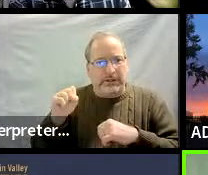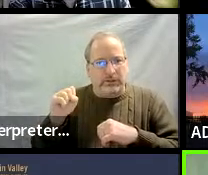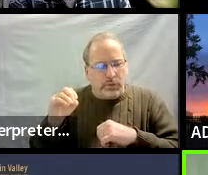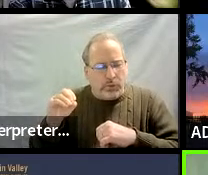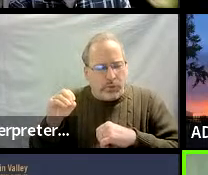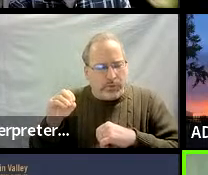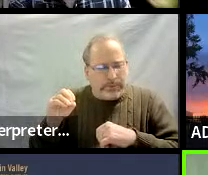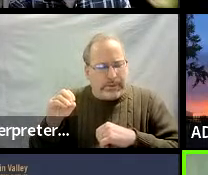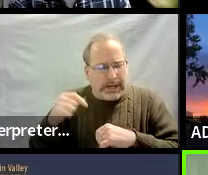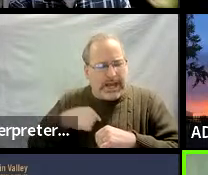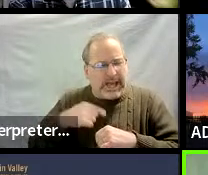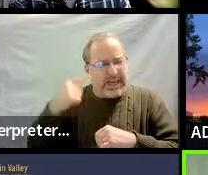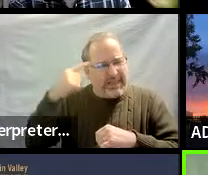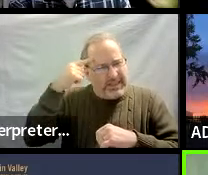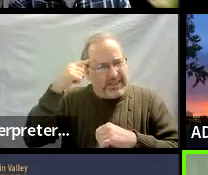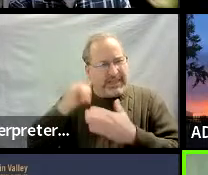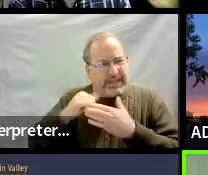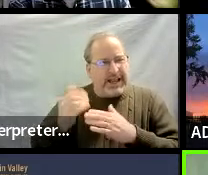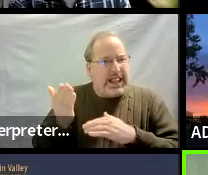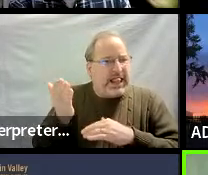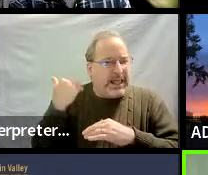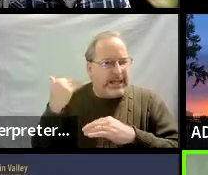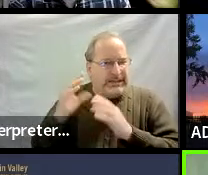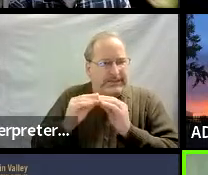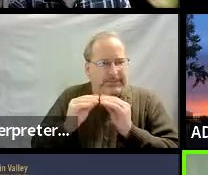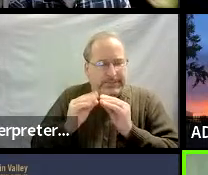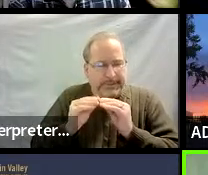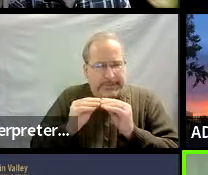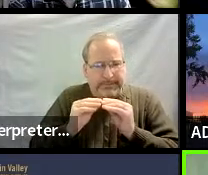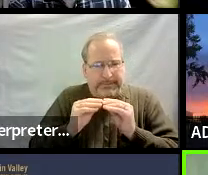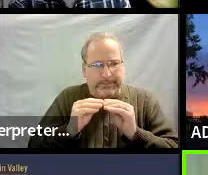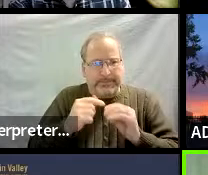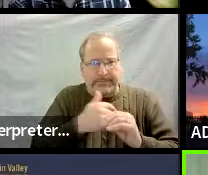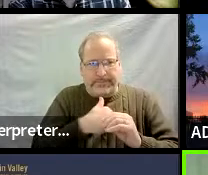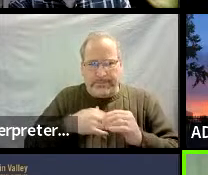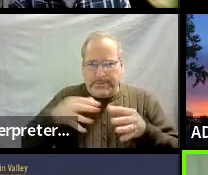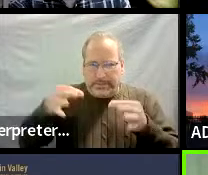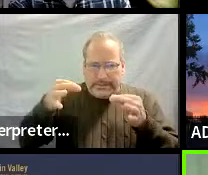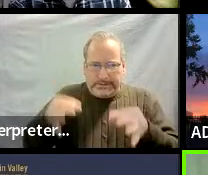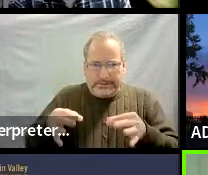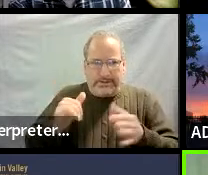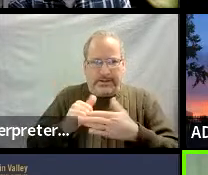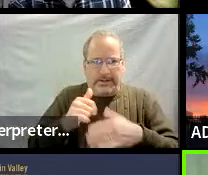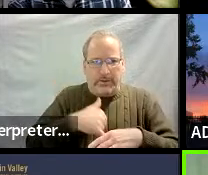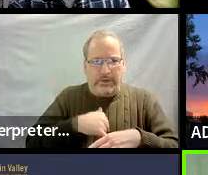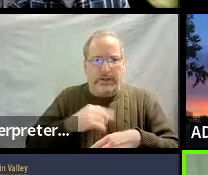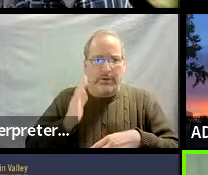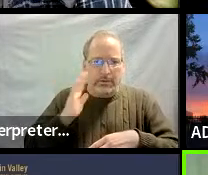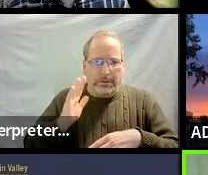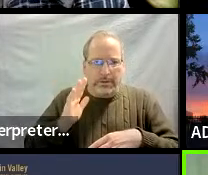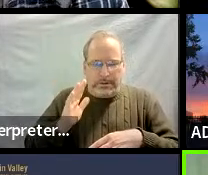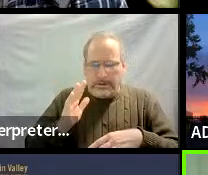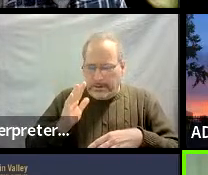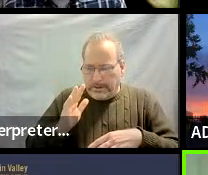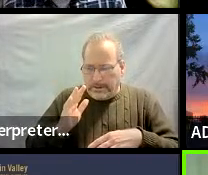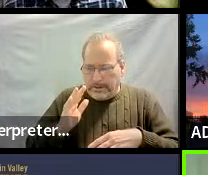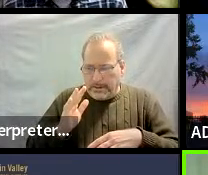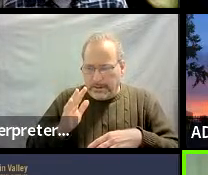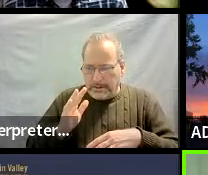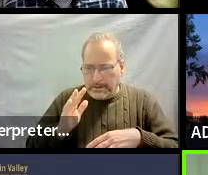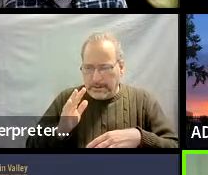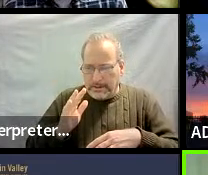so I believe at the last meeting, we decided that we would actually, as part of the